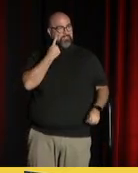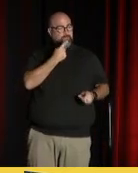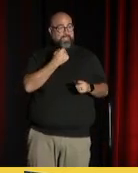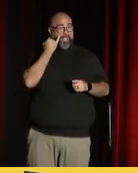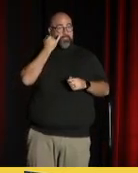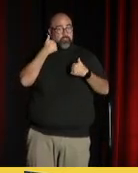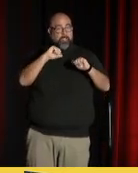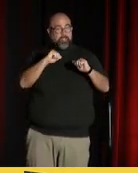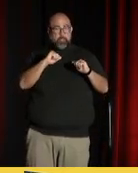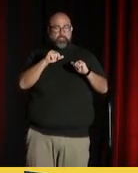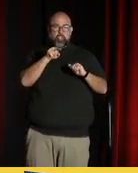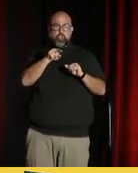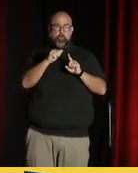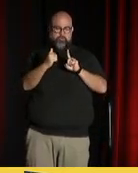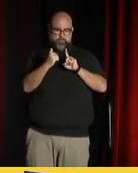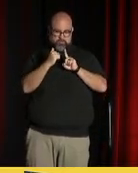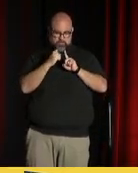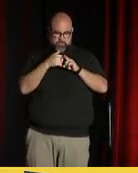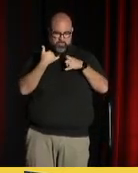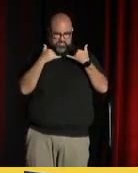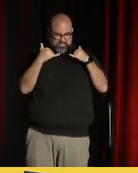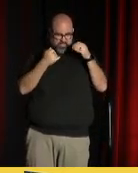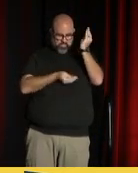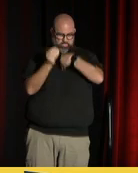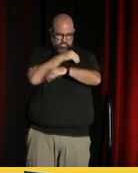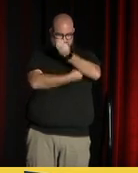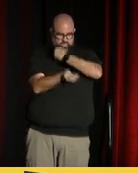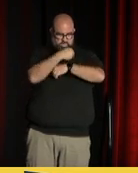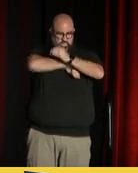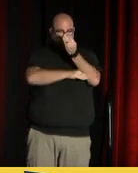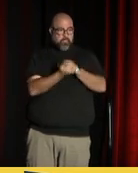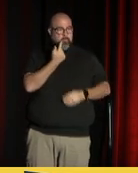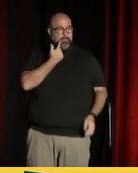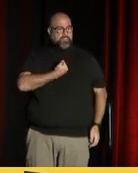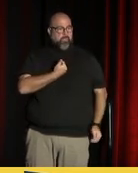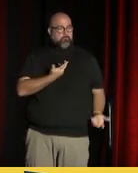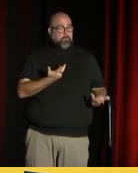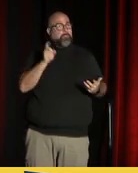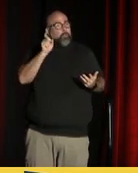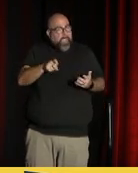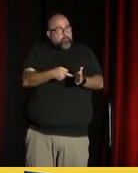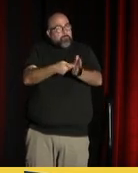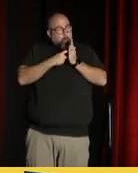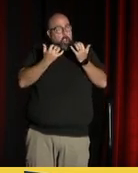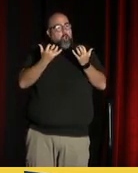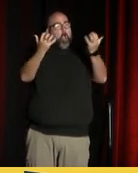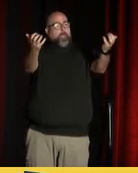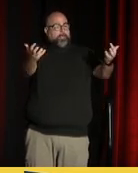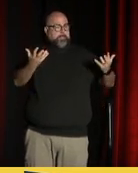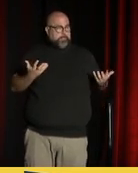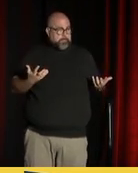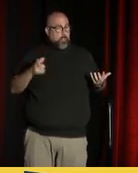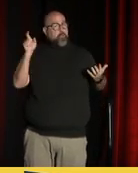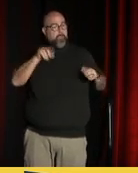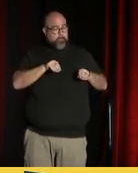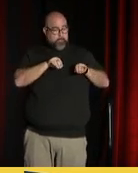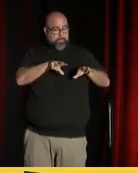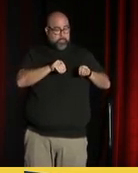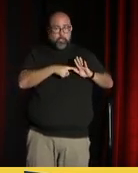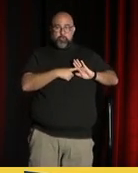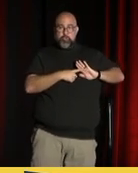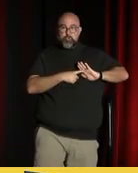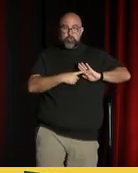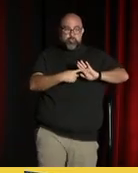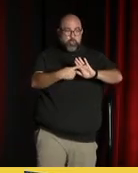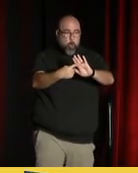to, it's just you doing a bunch of goofy moves at the table. It's not a magic trick until you show it to